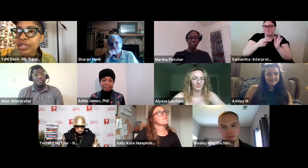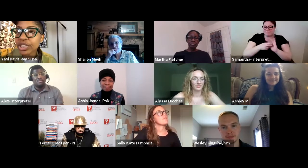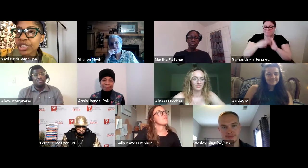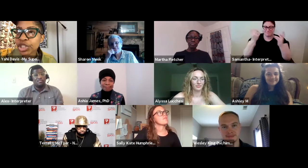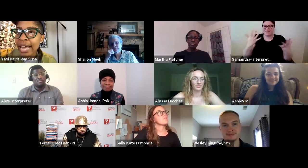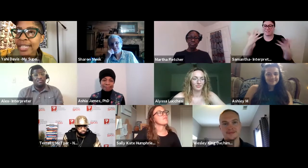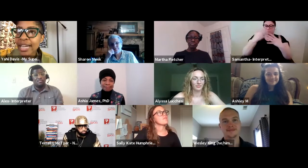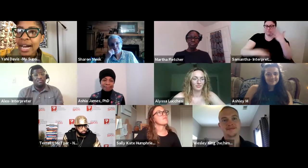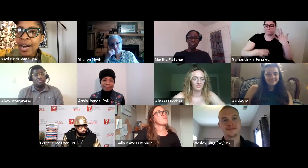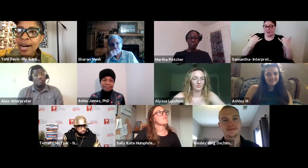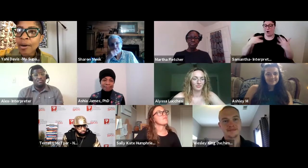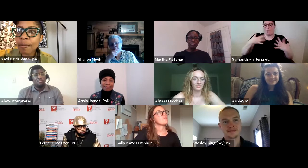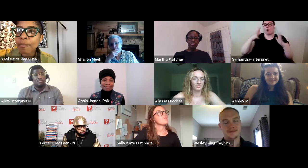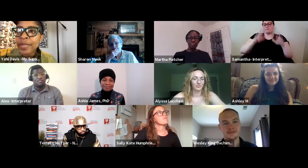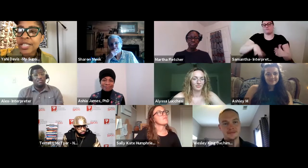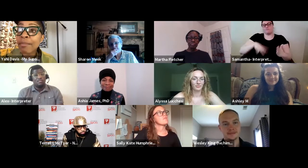I'm going to the chat.